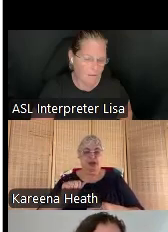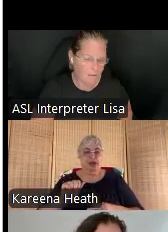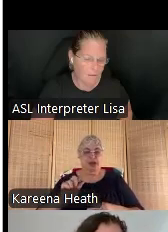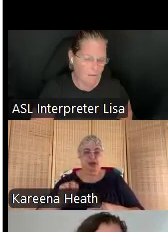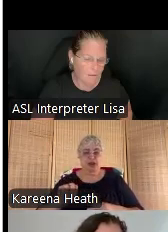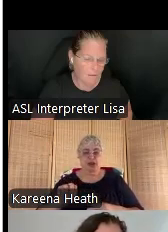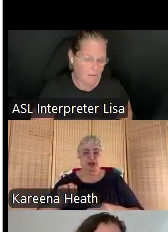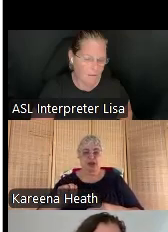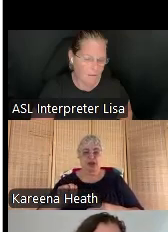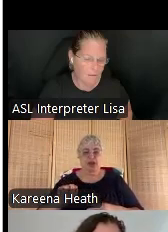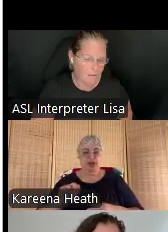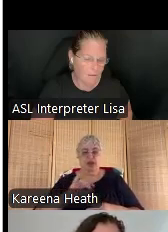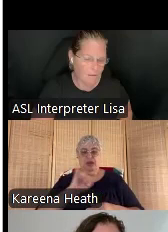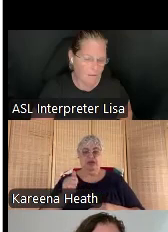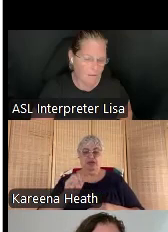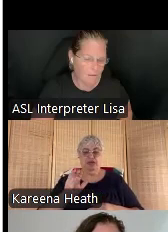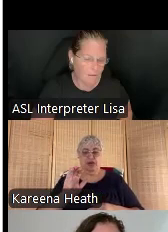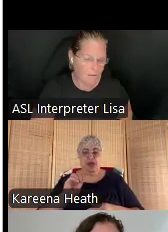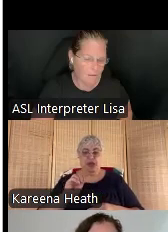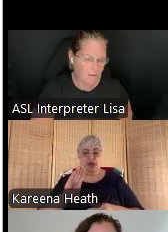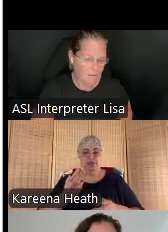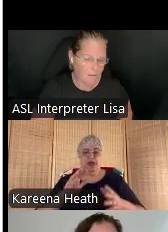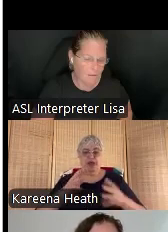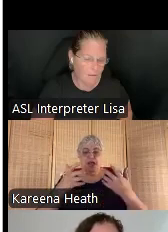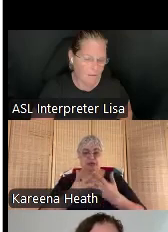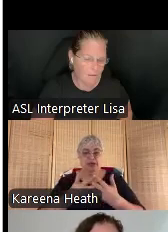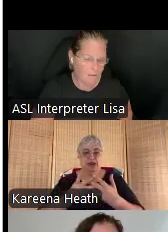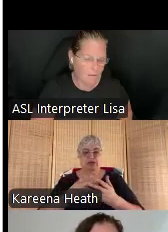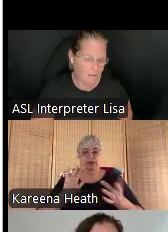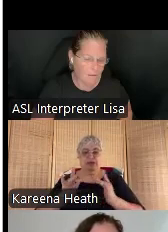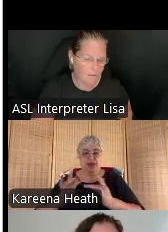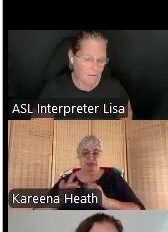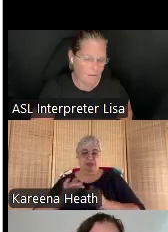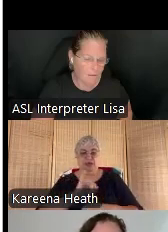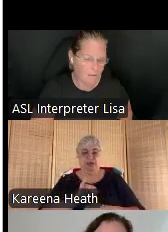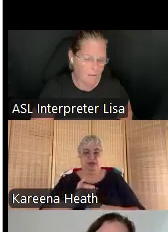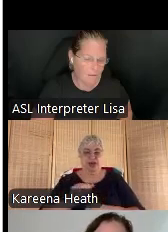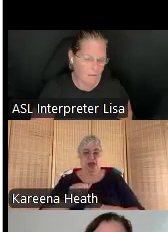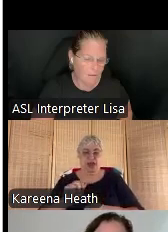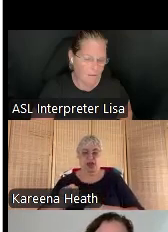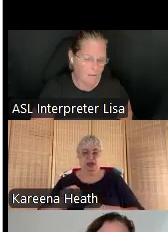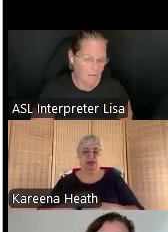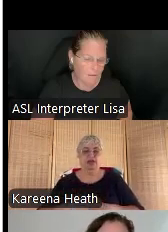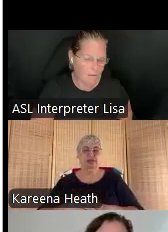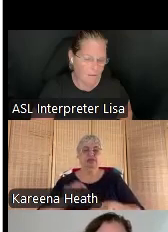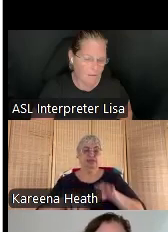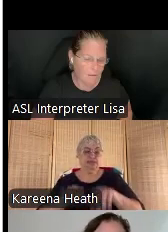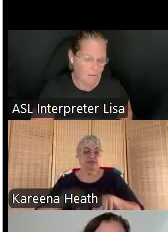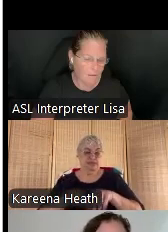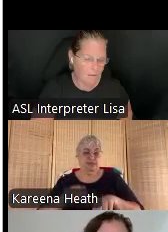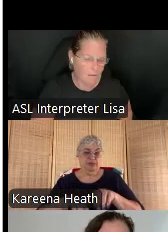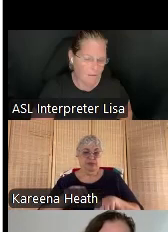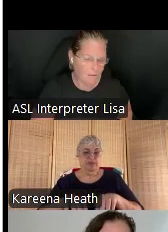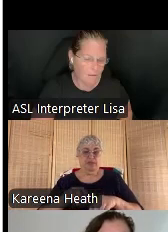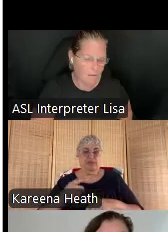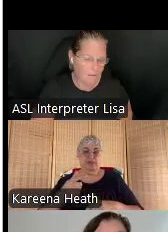JAN is the acronym, the Job Accommodations Network. And if you type into the field